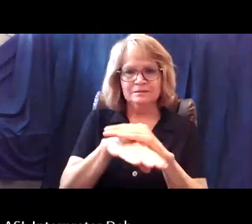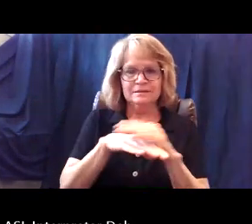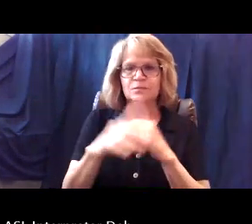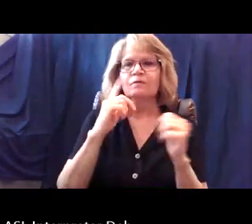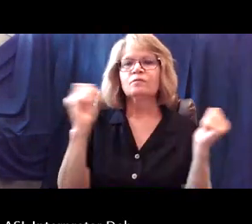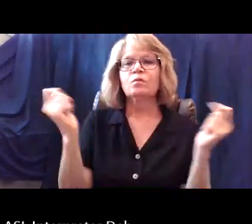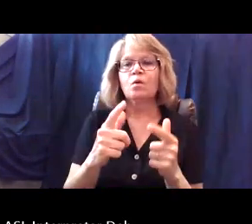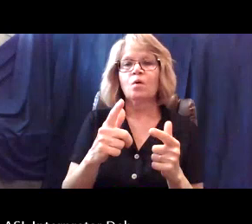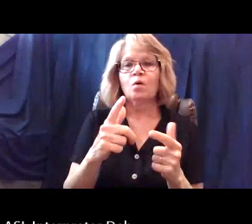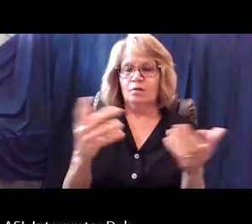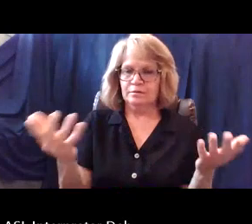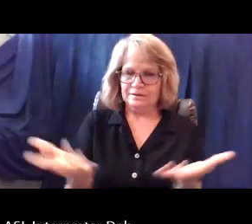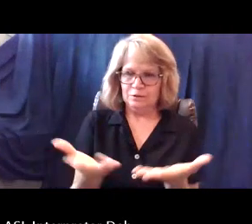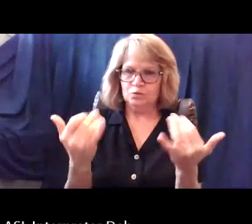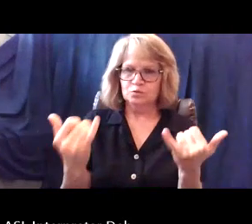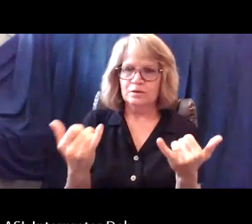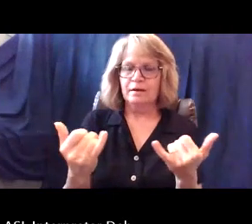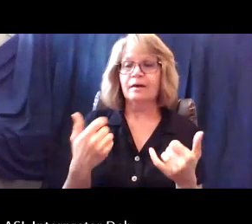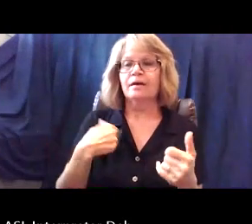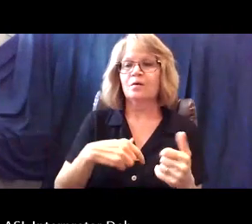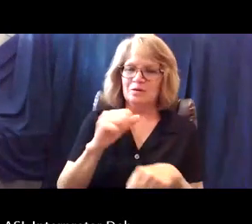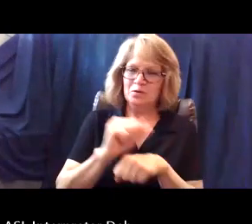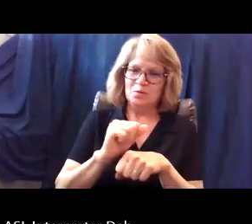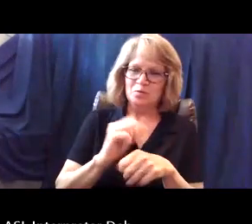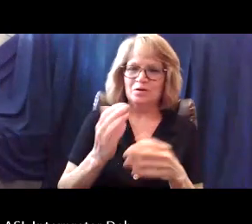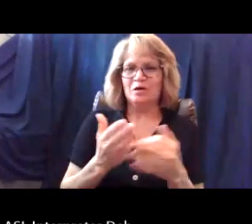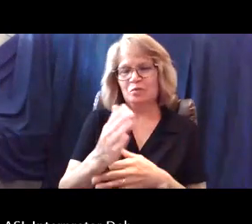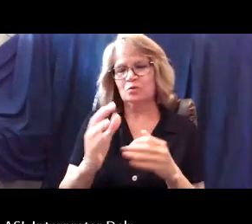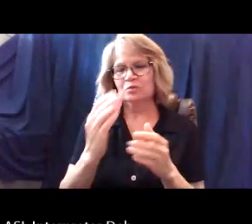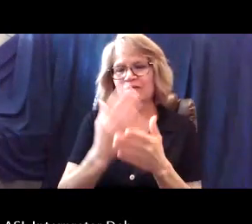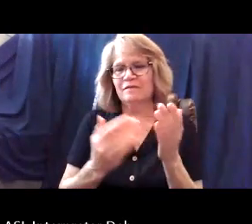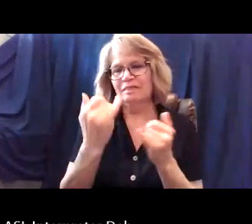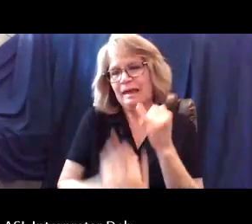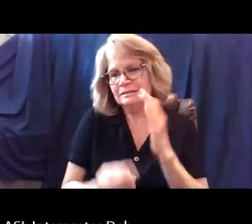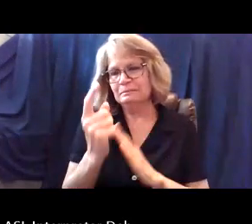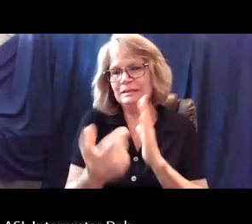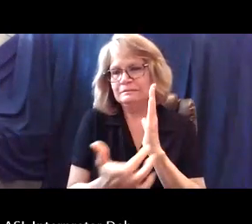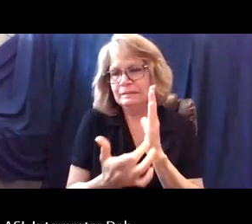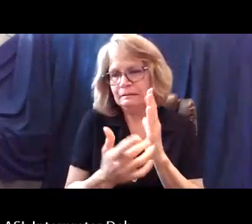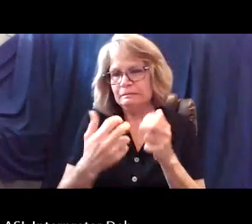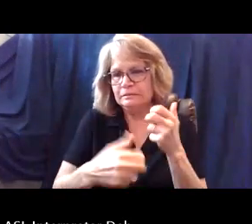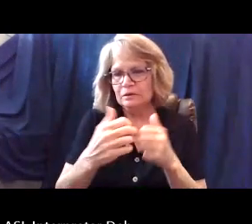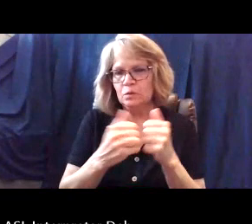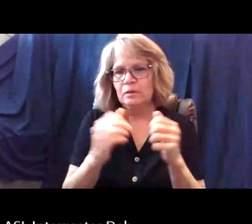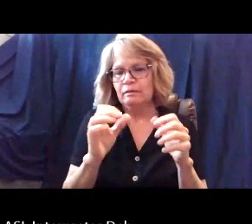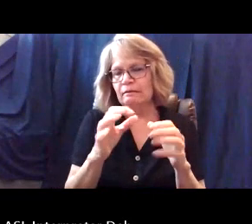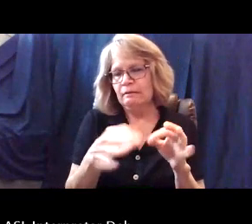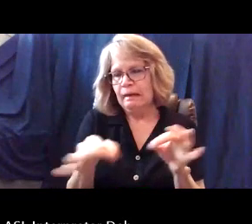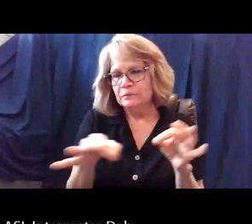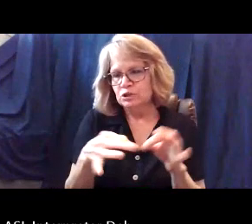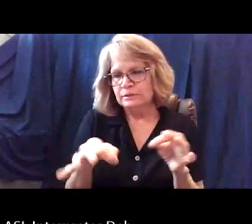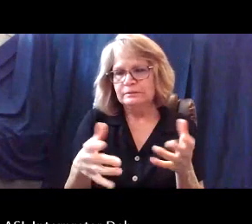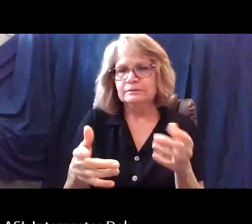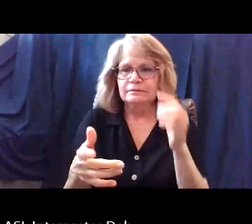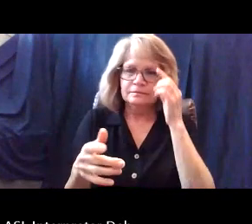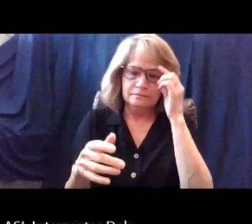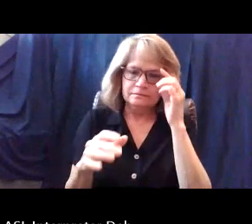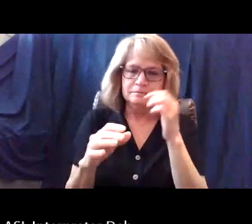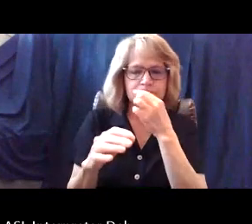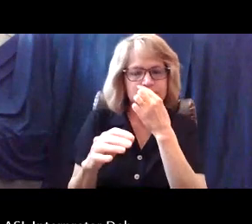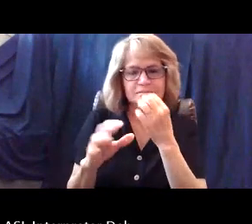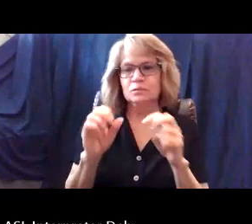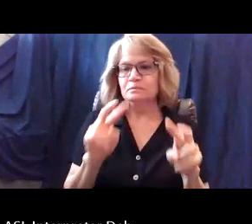the program today. We are working through a couple last-minute technical issues with the captioning, and look forward